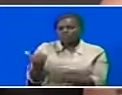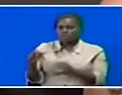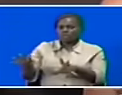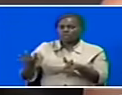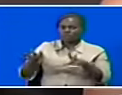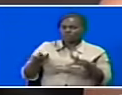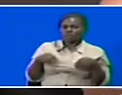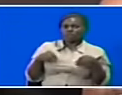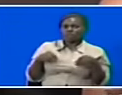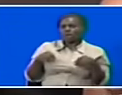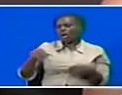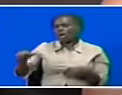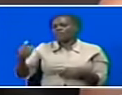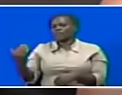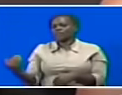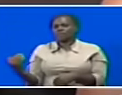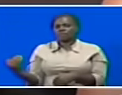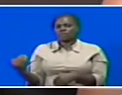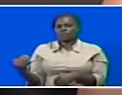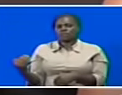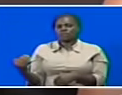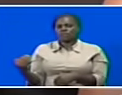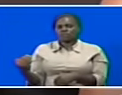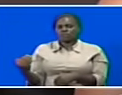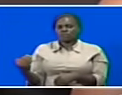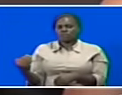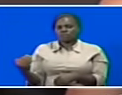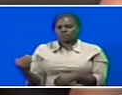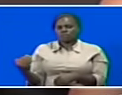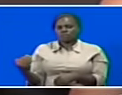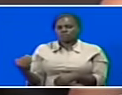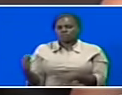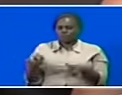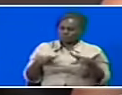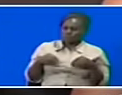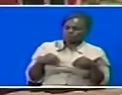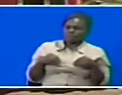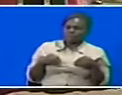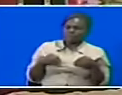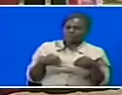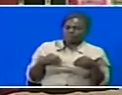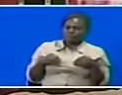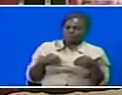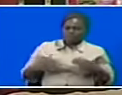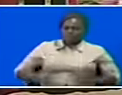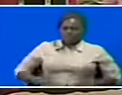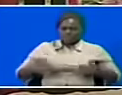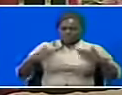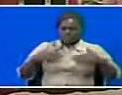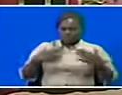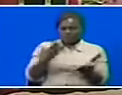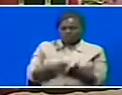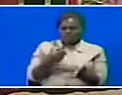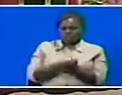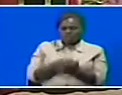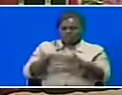accept other children the way they are and be accommodative of them. Physical and financial